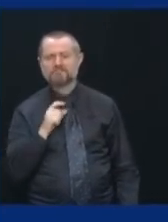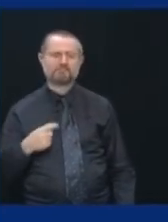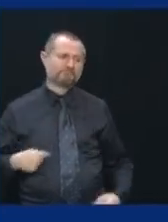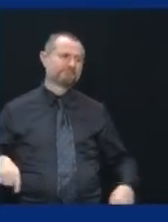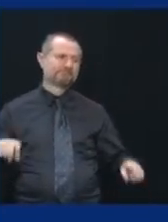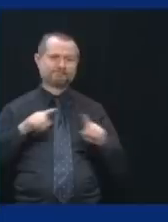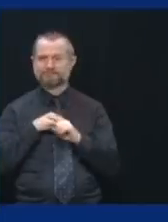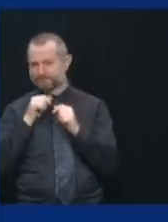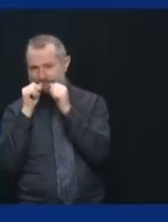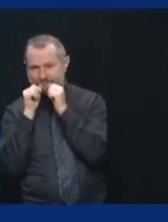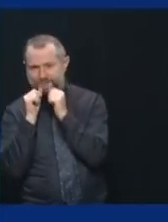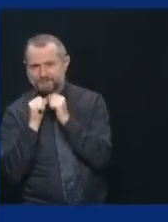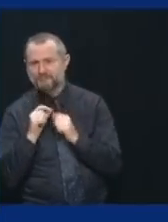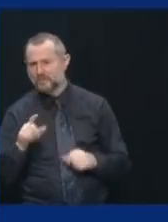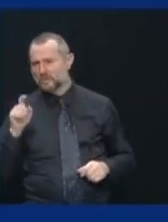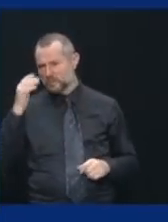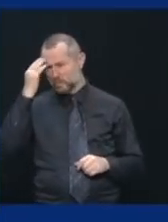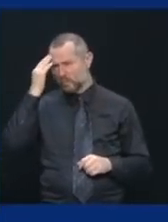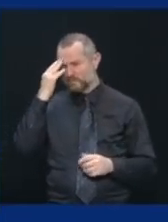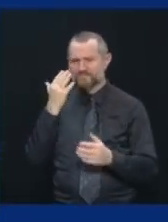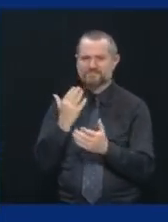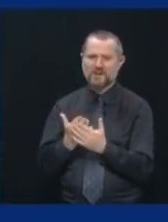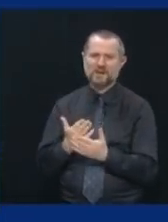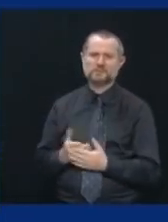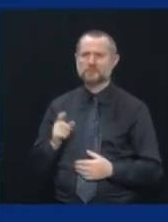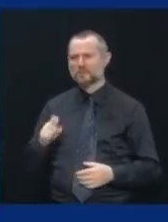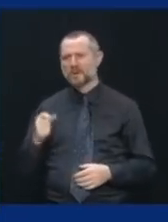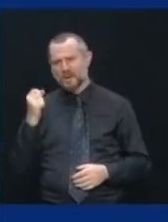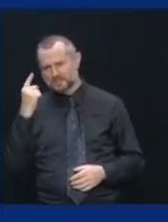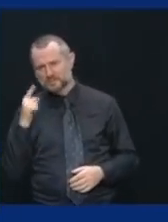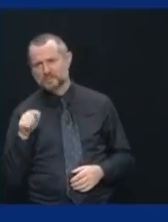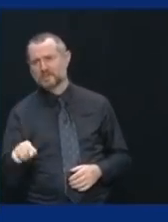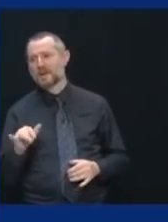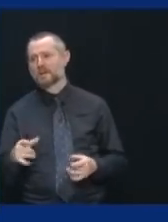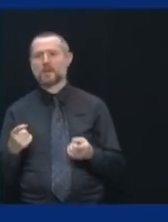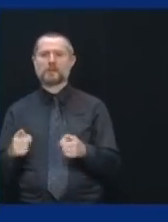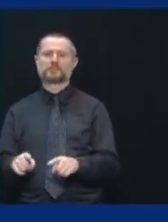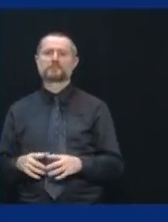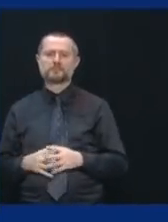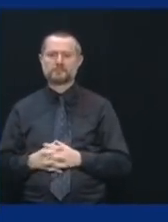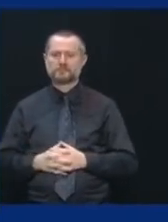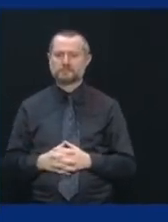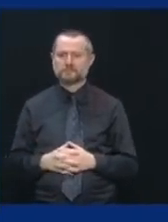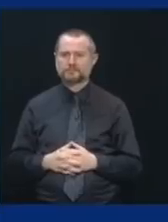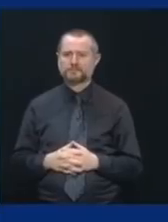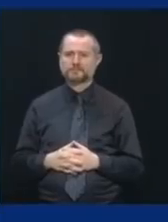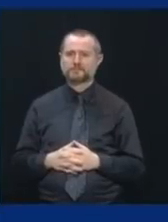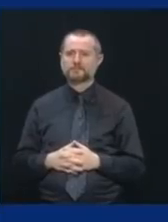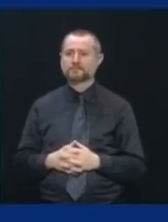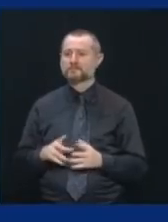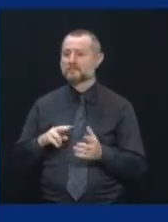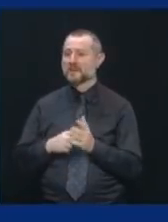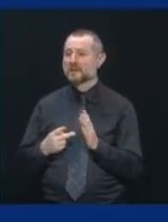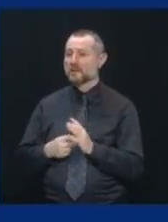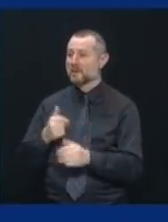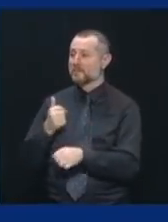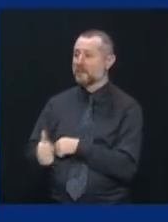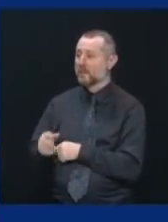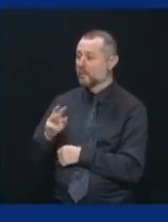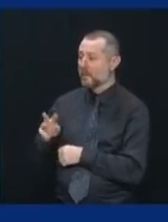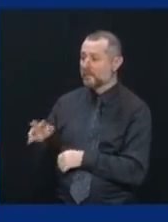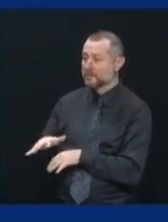understand the facts, why this is happening. It's not because there's a portal problem or